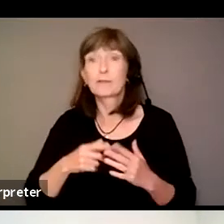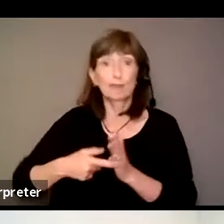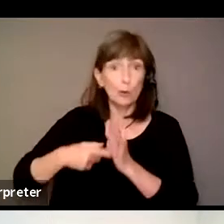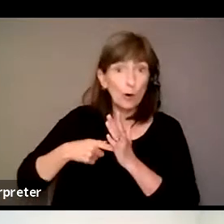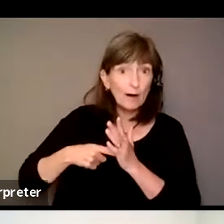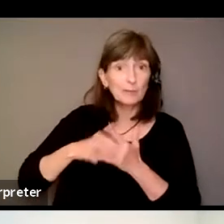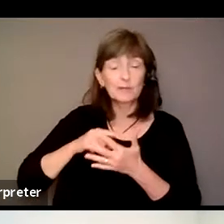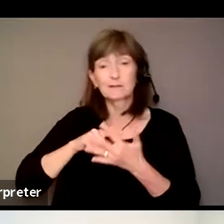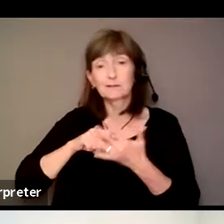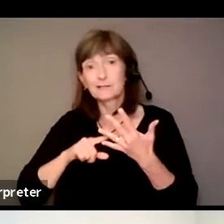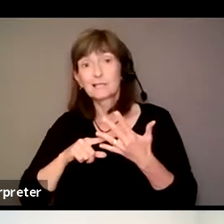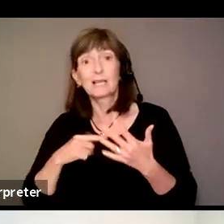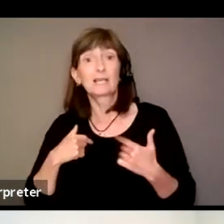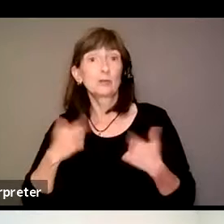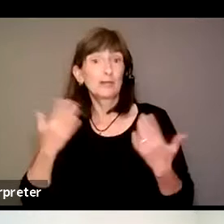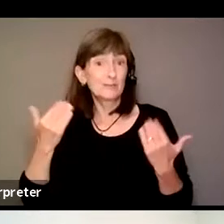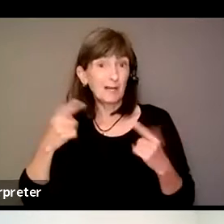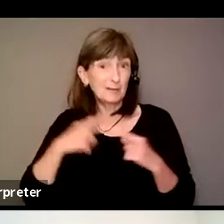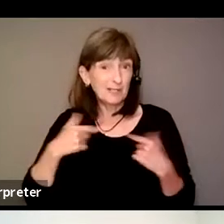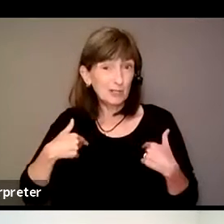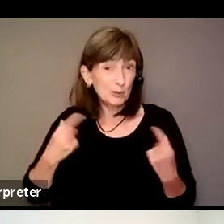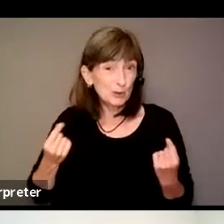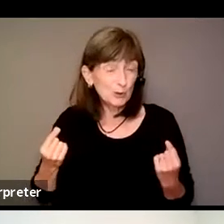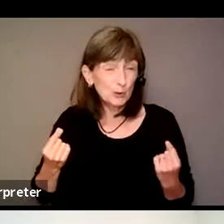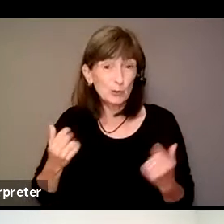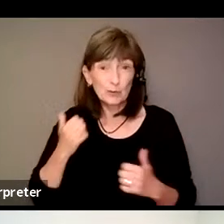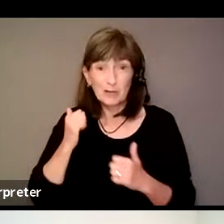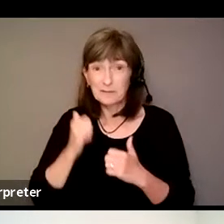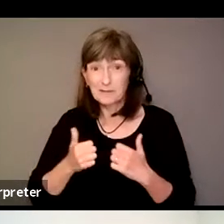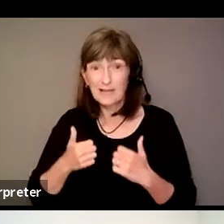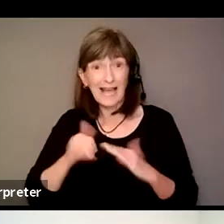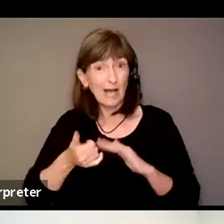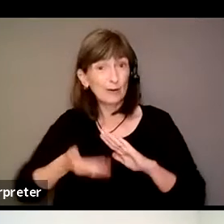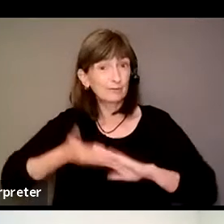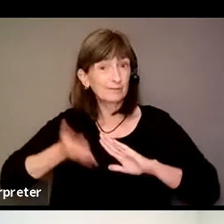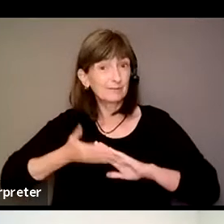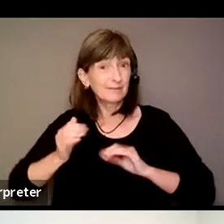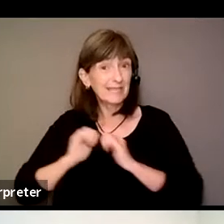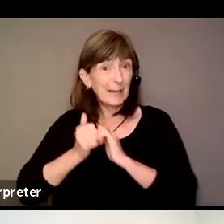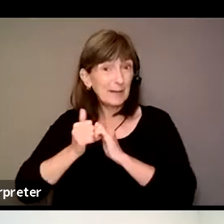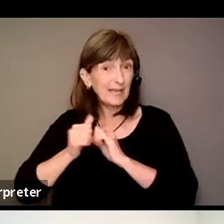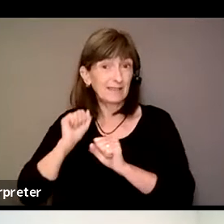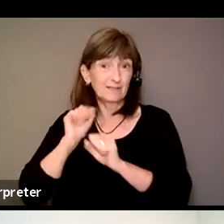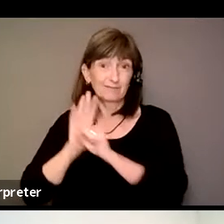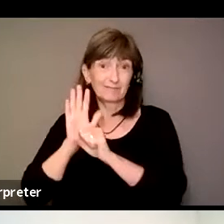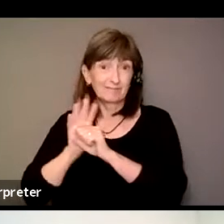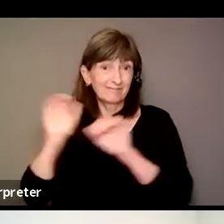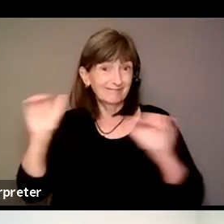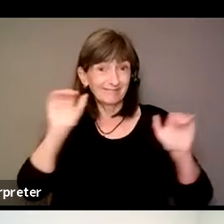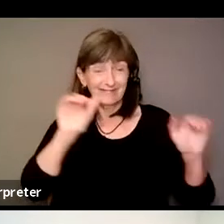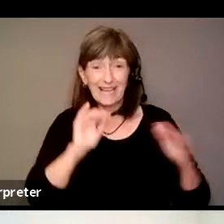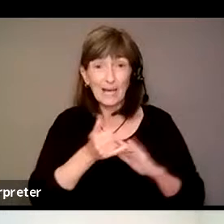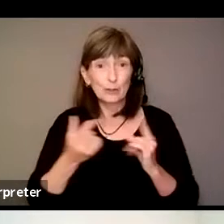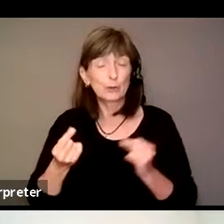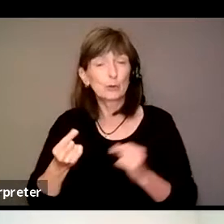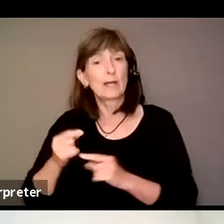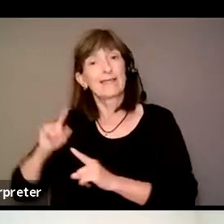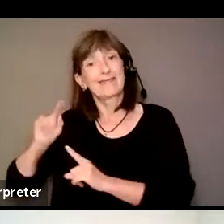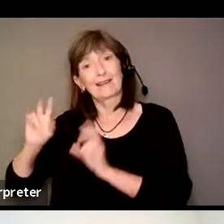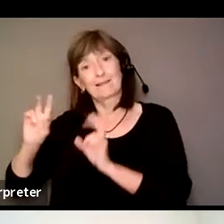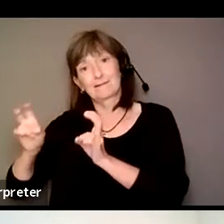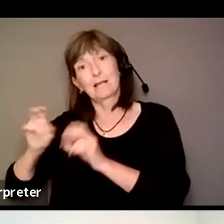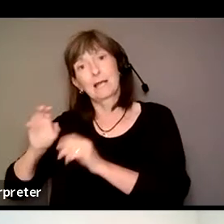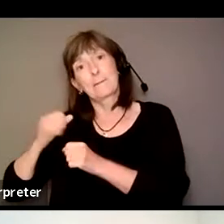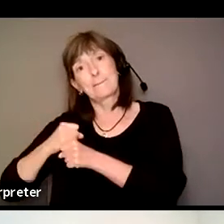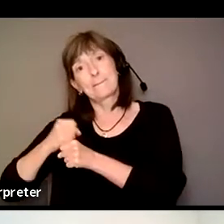are, what's expected of them once they're elected, how to run campaigns. All that information is available through the Make Your Mark campaign. We would